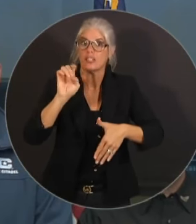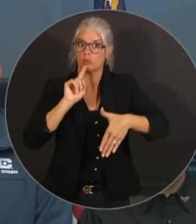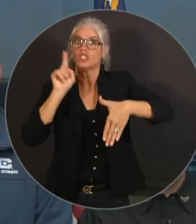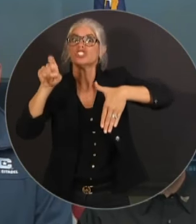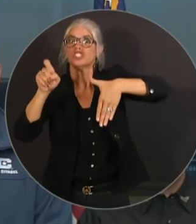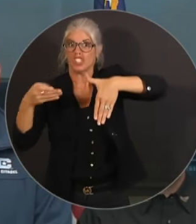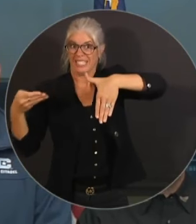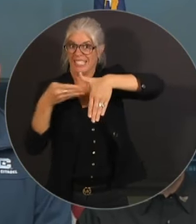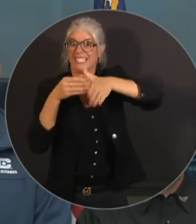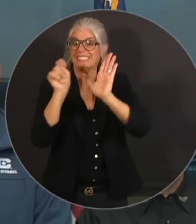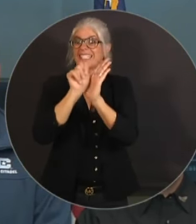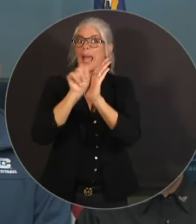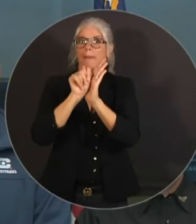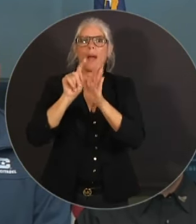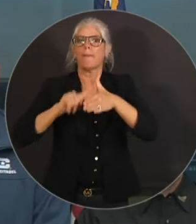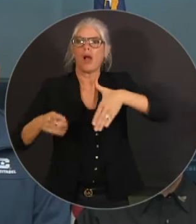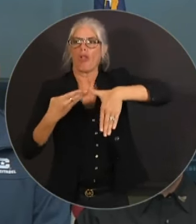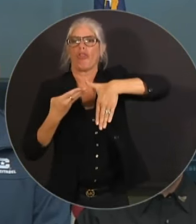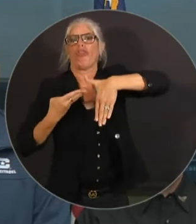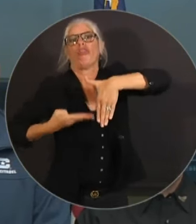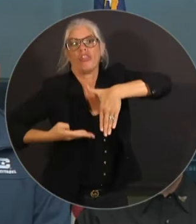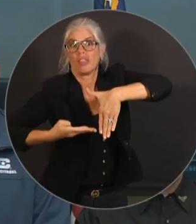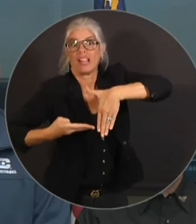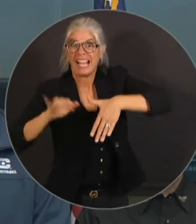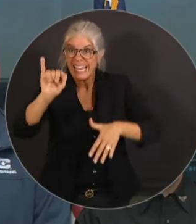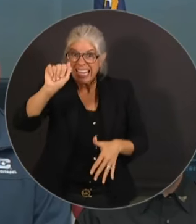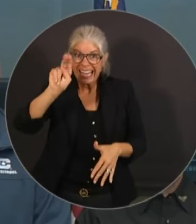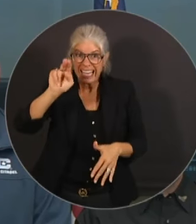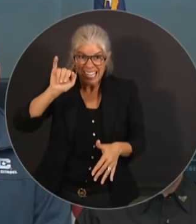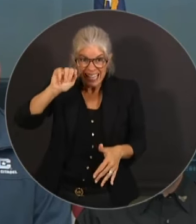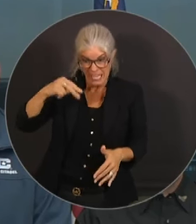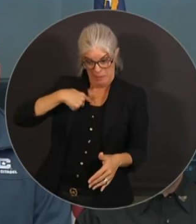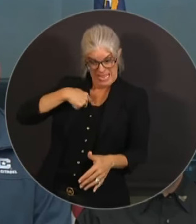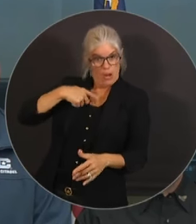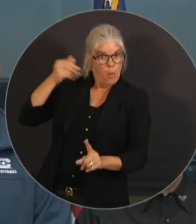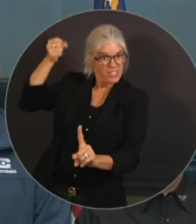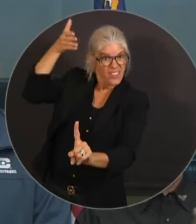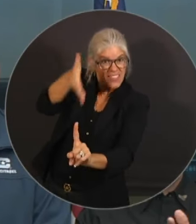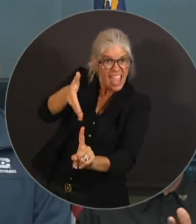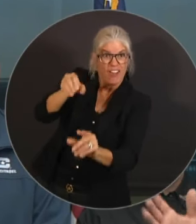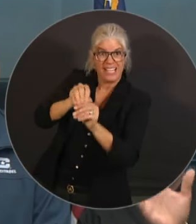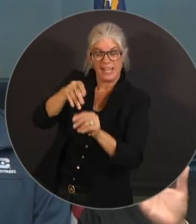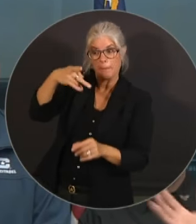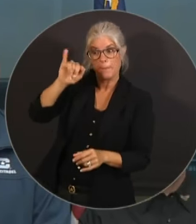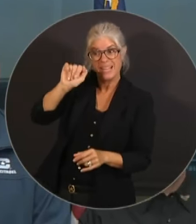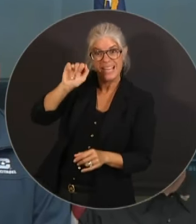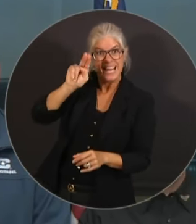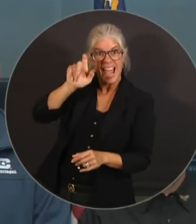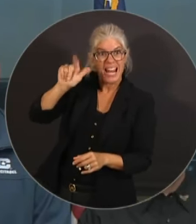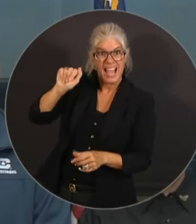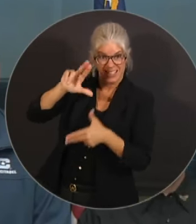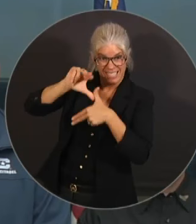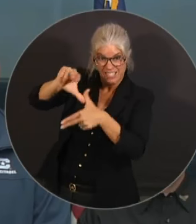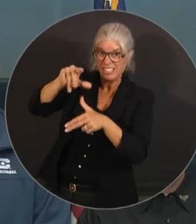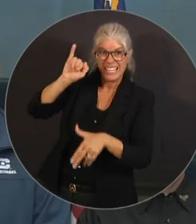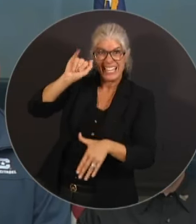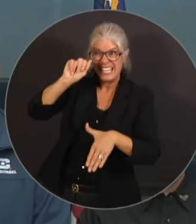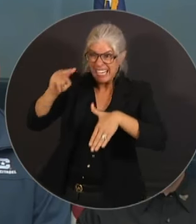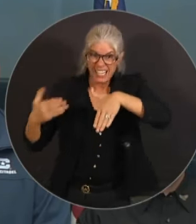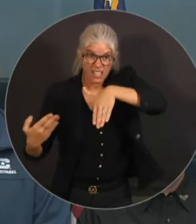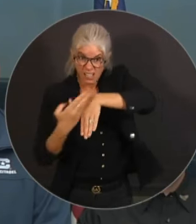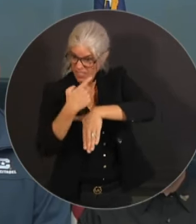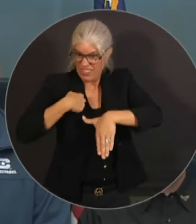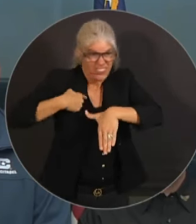south. Hurricane Ian, I was in Pinellas County, I remember, 48 hours before Hurricane Ian. Everyone was ready. Then we